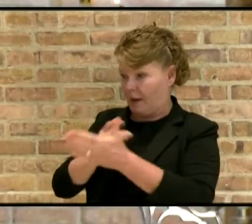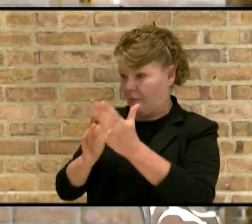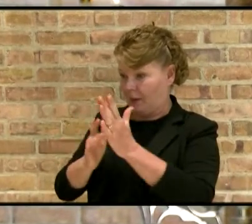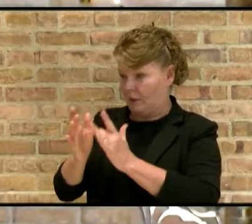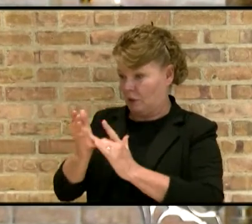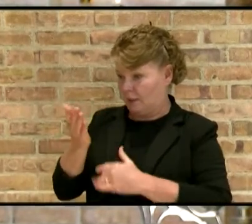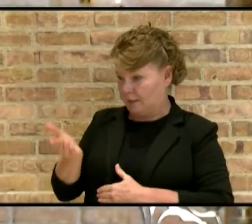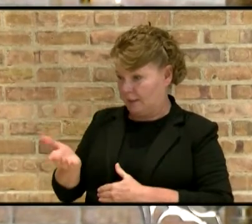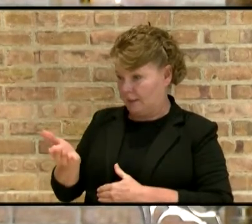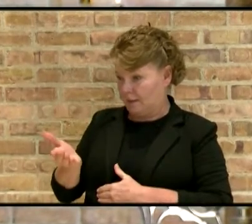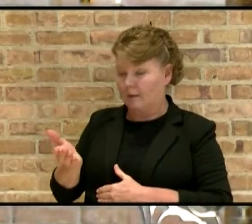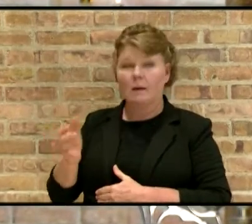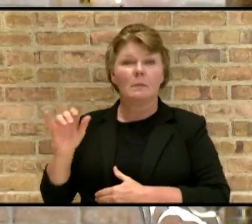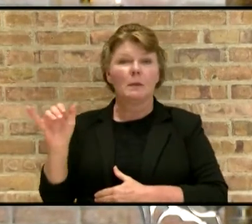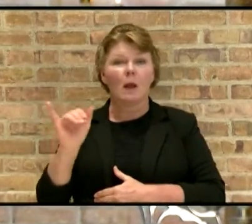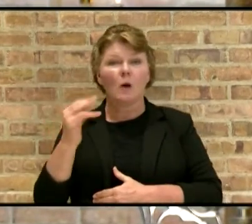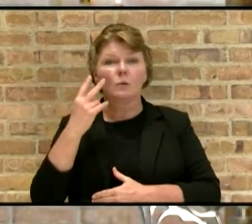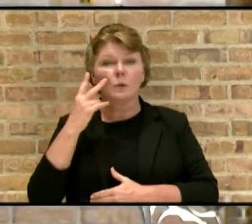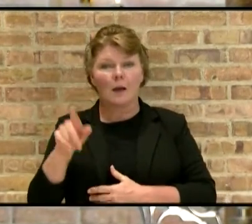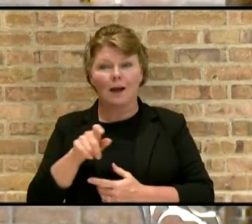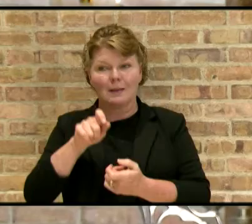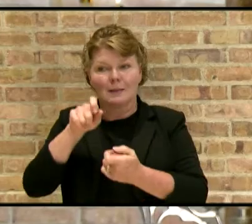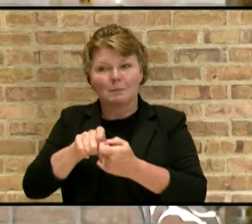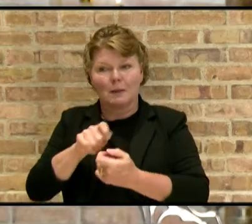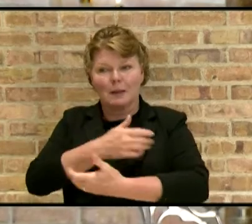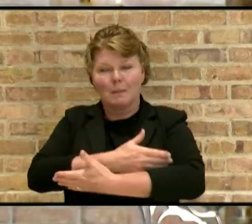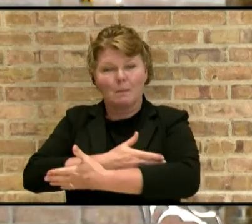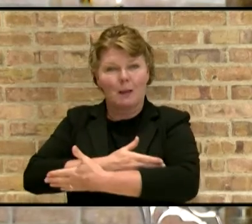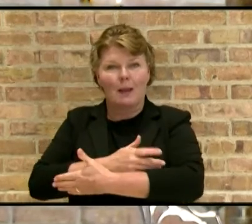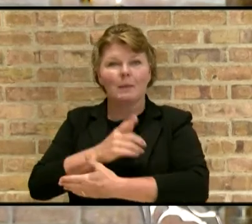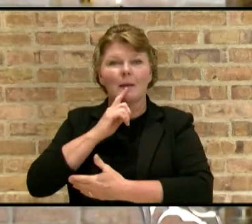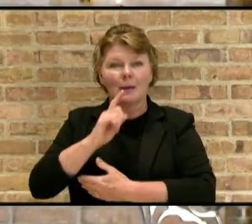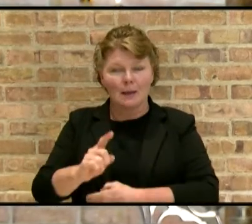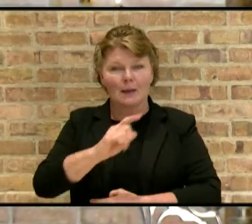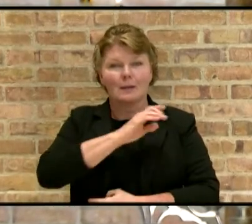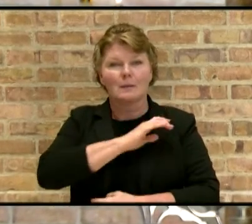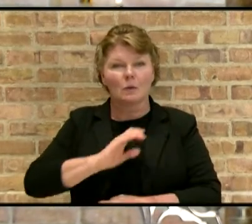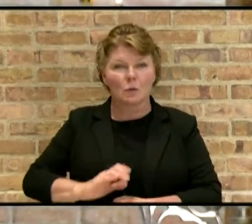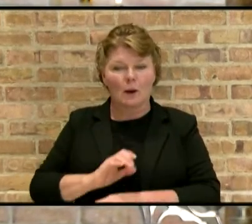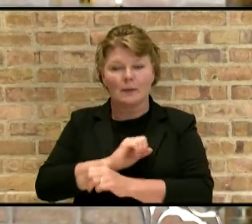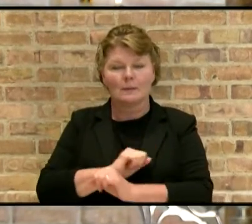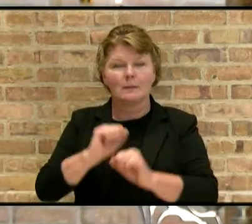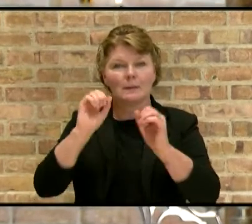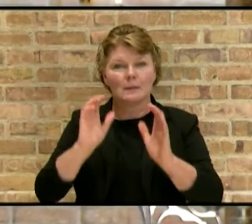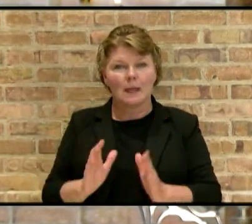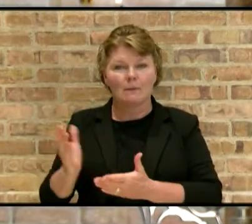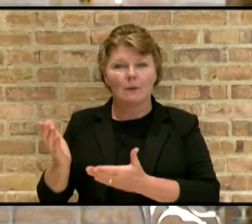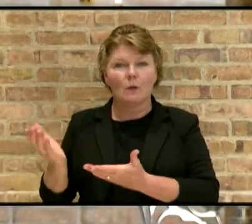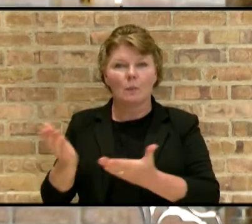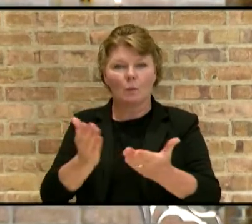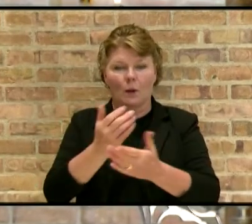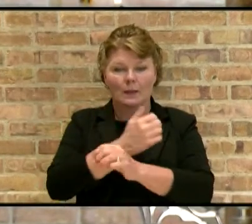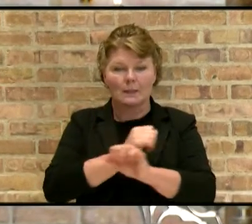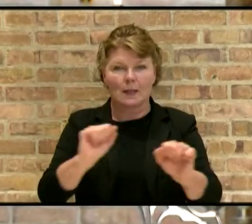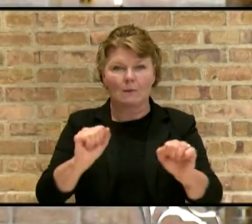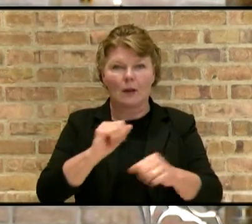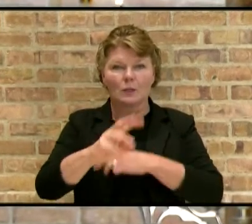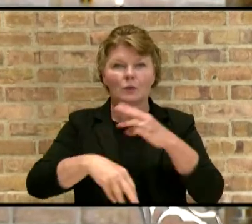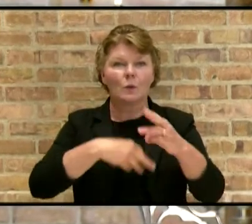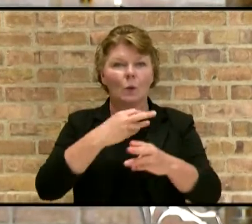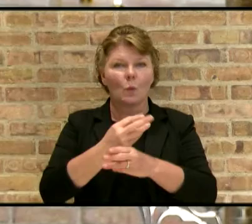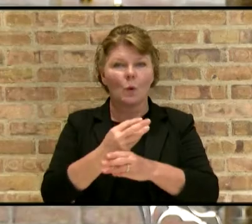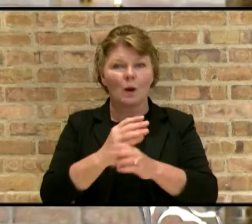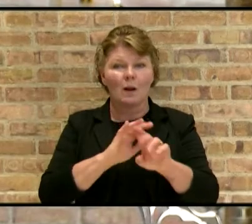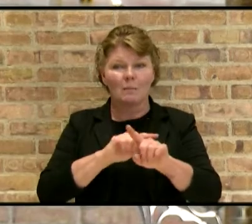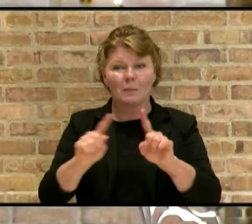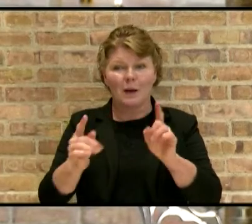but he also saw this specific baby is the Messiah, the Savior who brings salvation to the world. But Jesus was